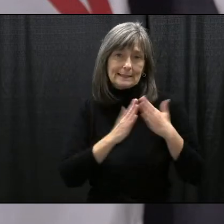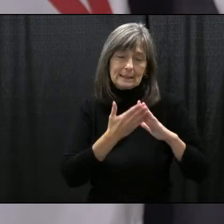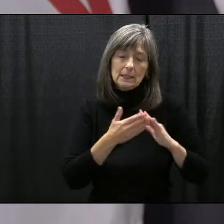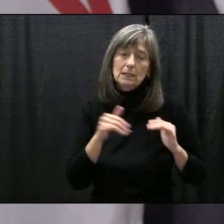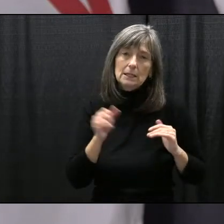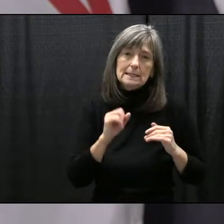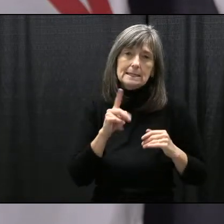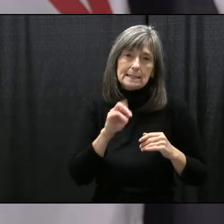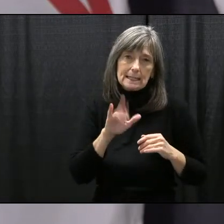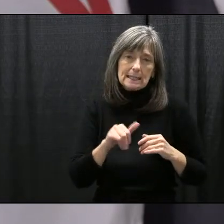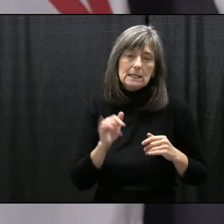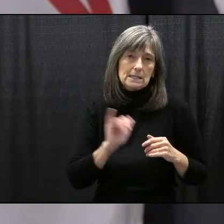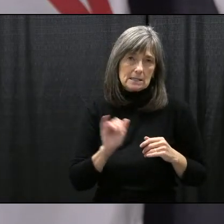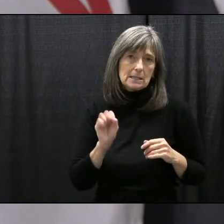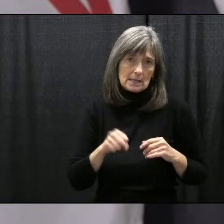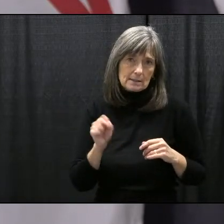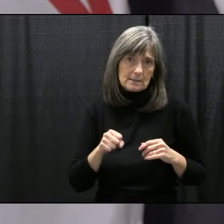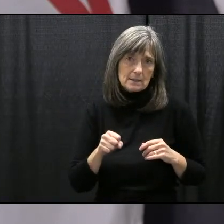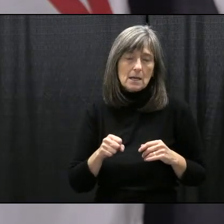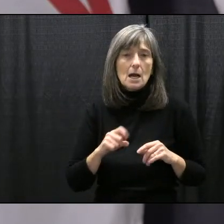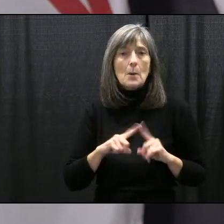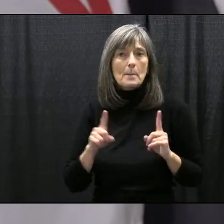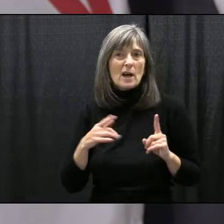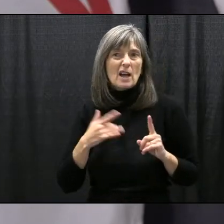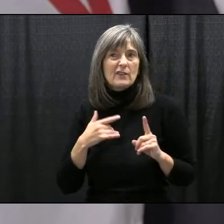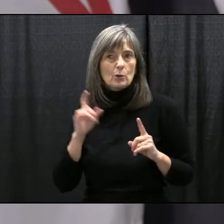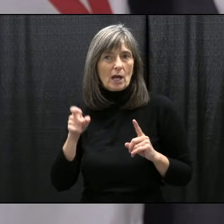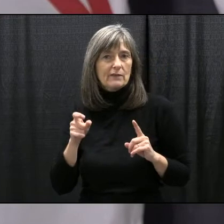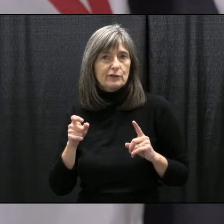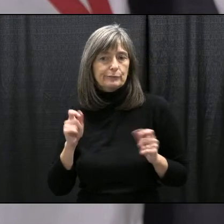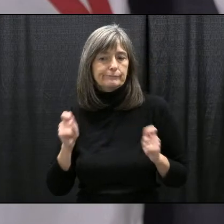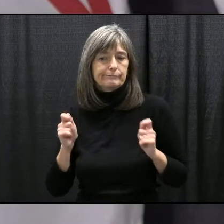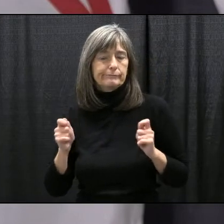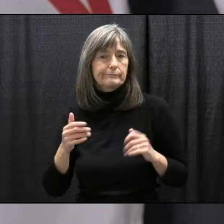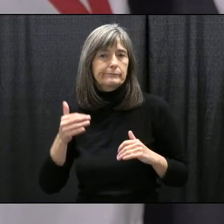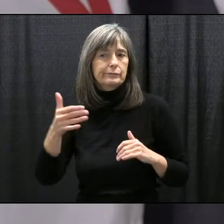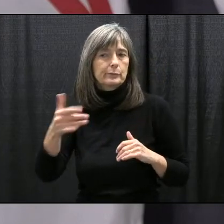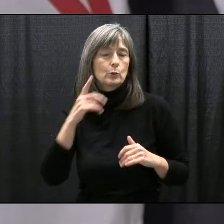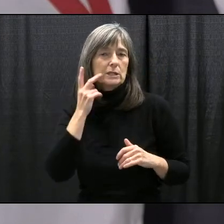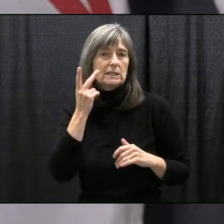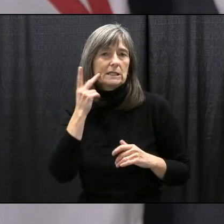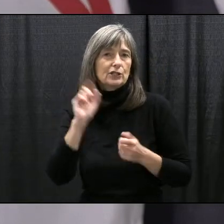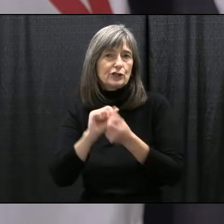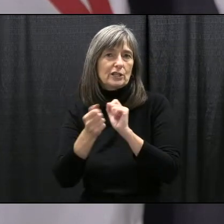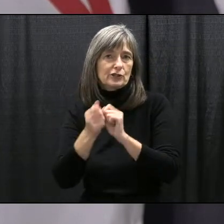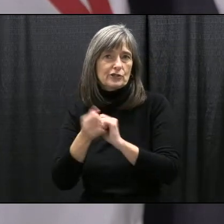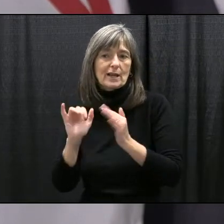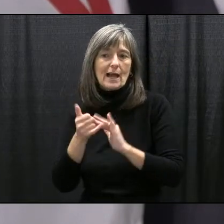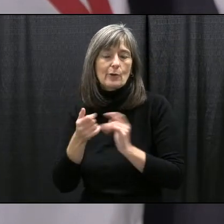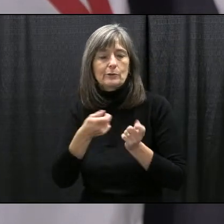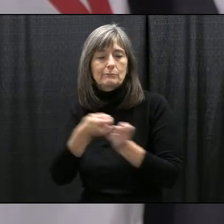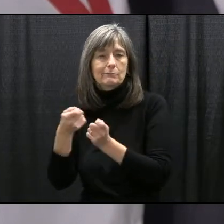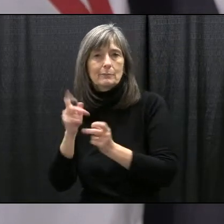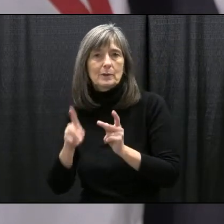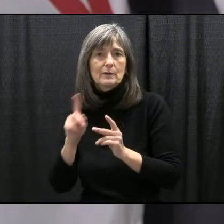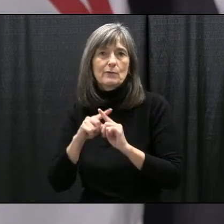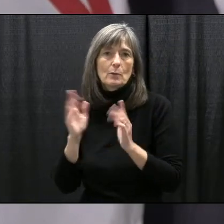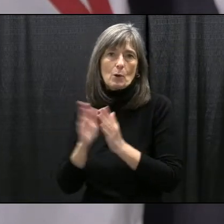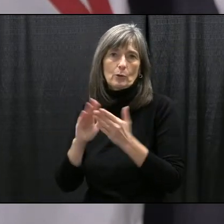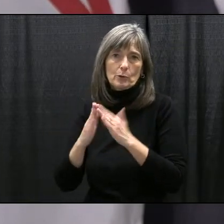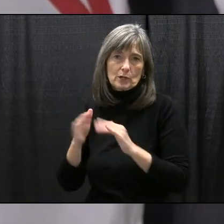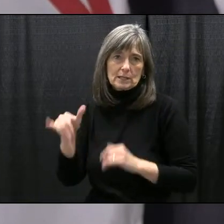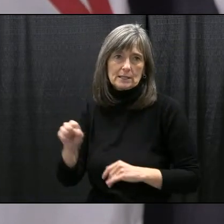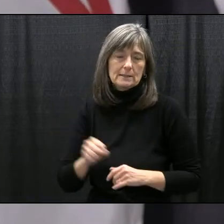that, I think, will need to be addressed more formally as we go on. But there are rudiments there and foundations we can build on.